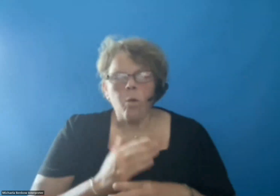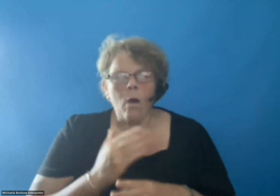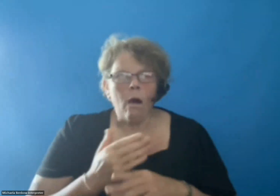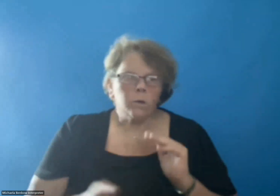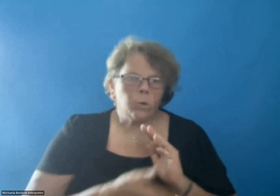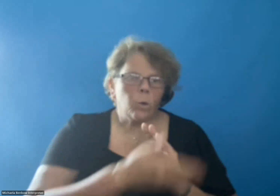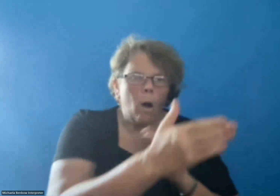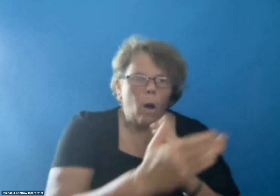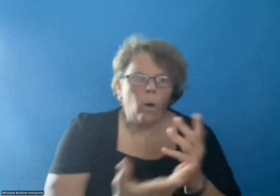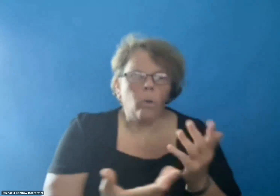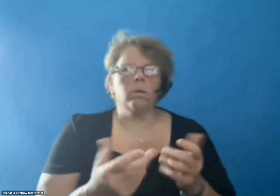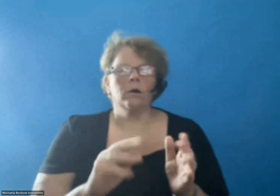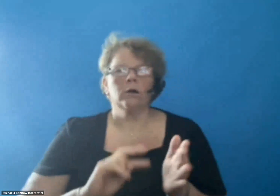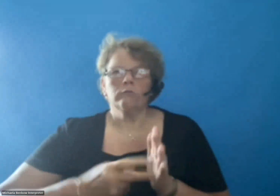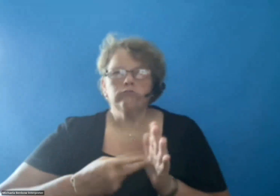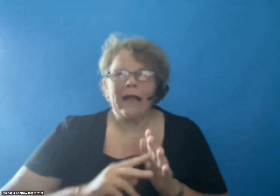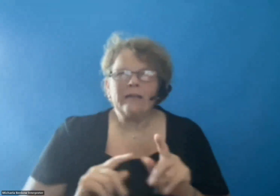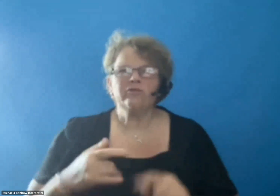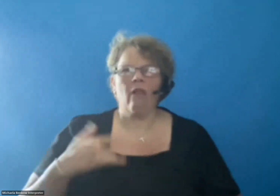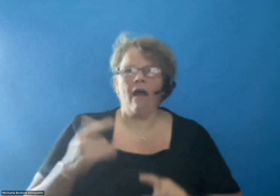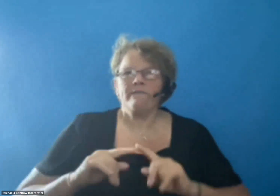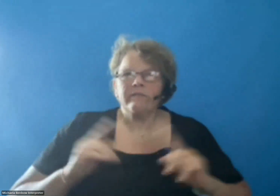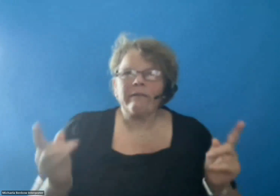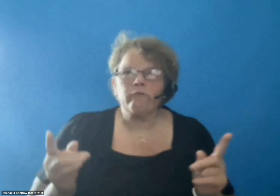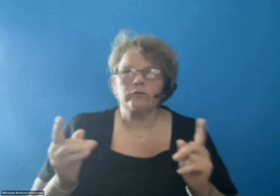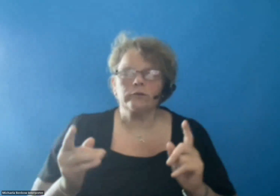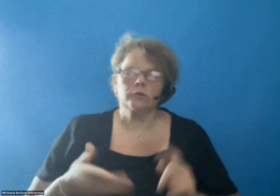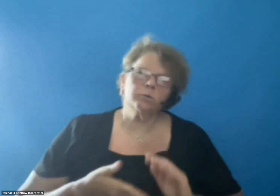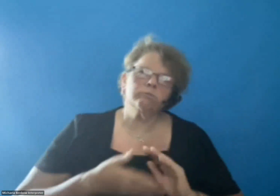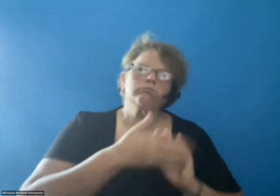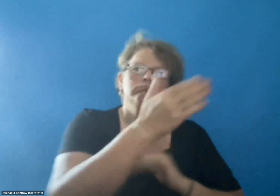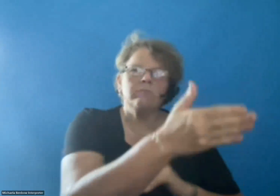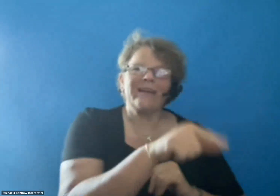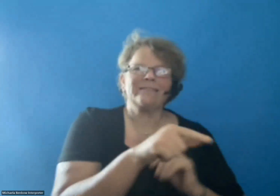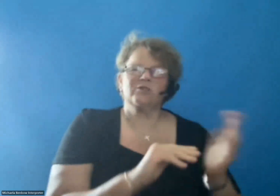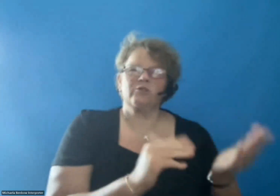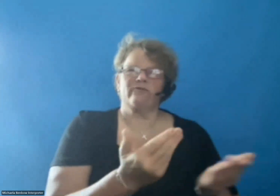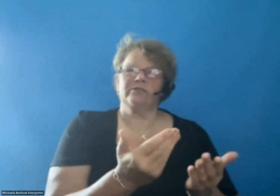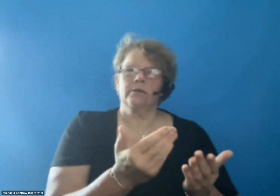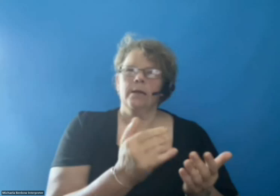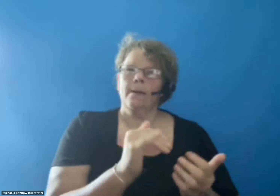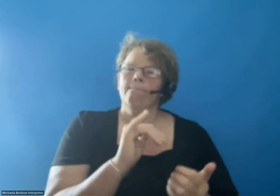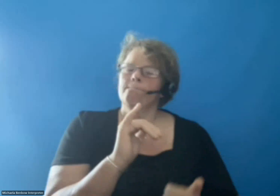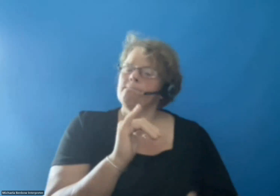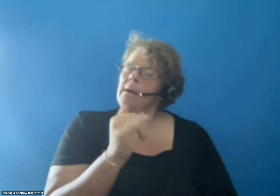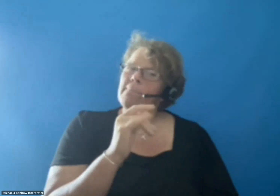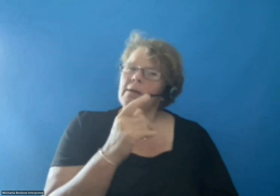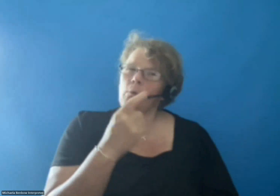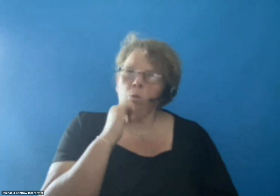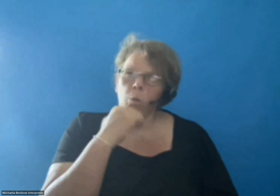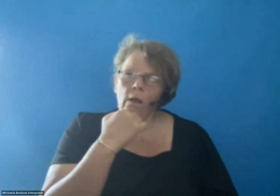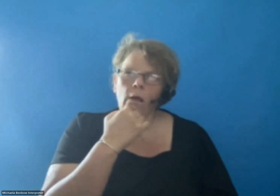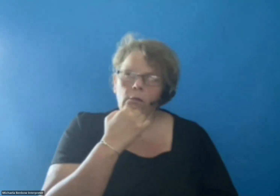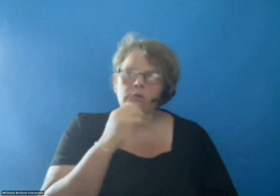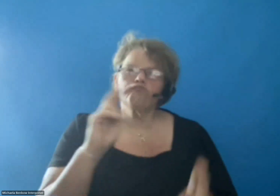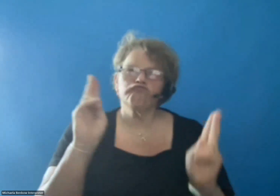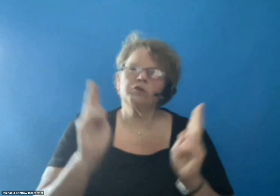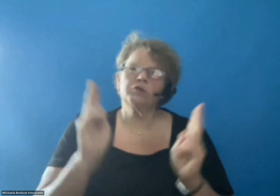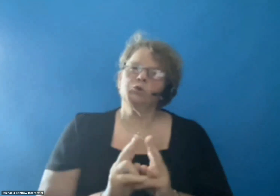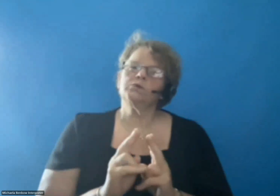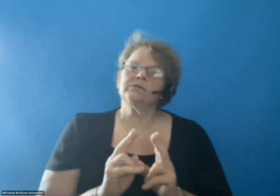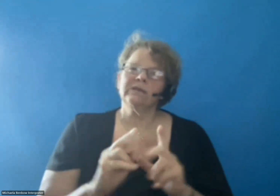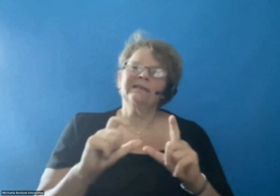completely rearrange their own lives to fit in with the NHS's way of designing services, is something that perhaps might have a positive impact on DNAs. I don't think